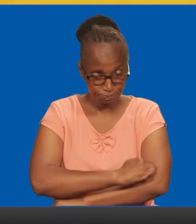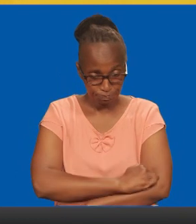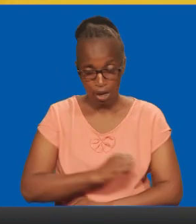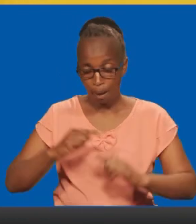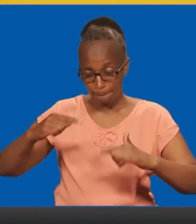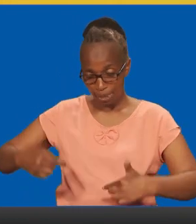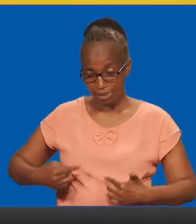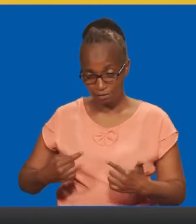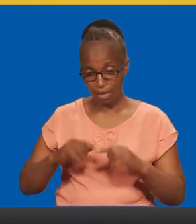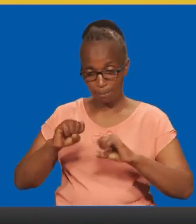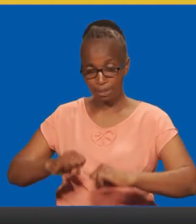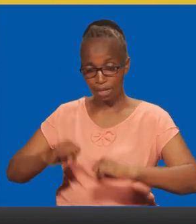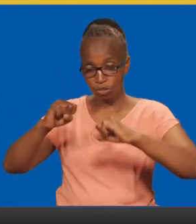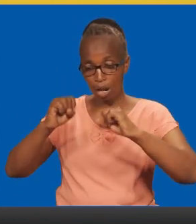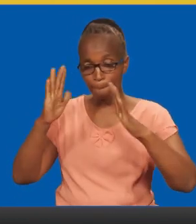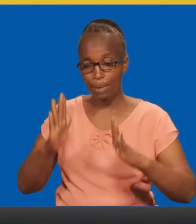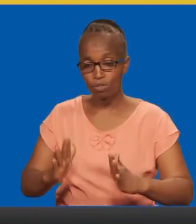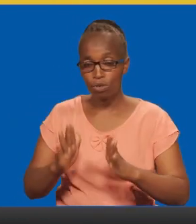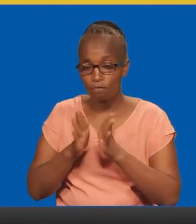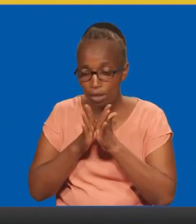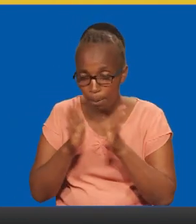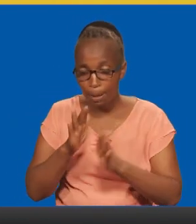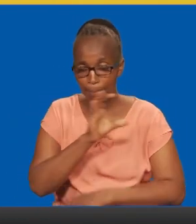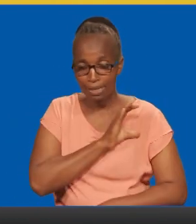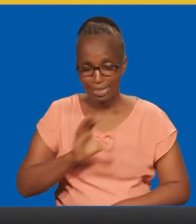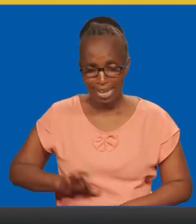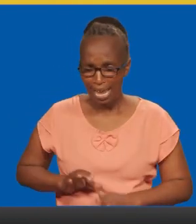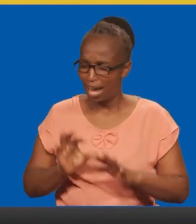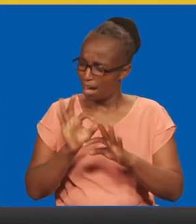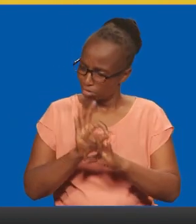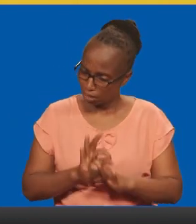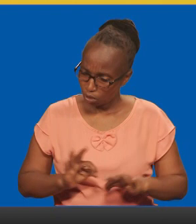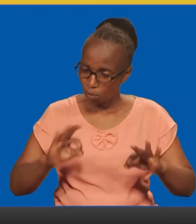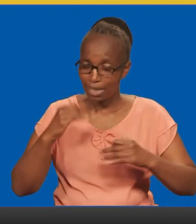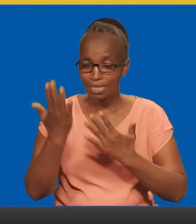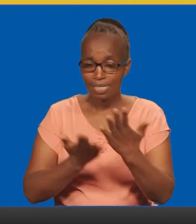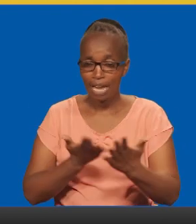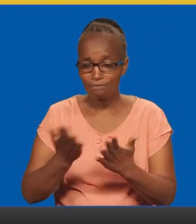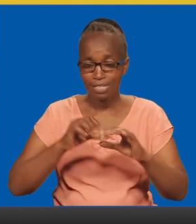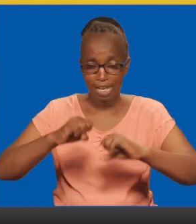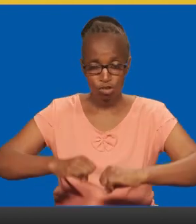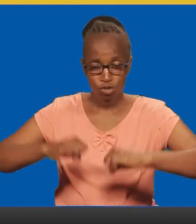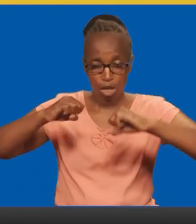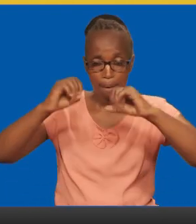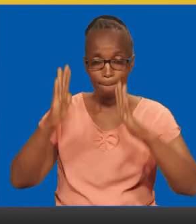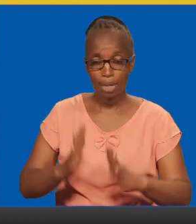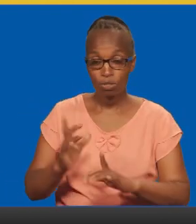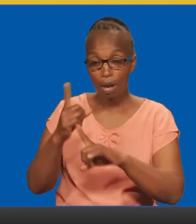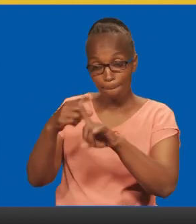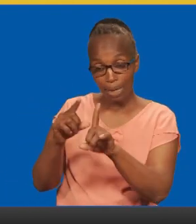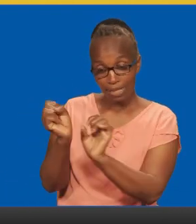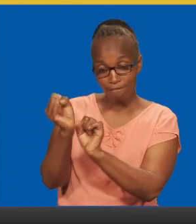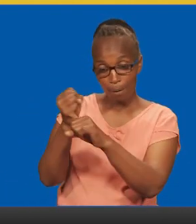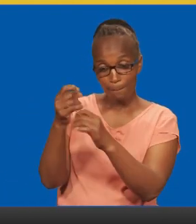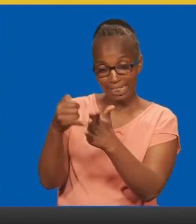very clear. And I'm the chair of the Public Accounts Committee of the Senate, the longest serving chair of the Public Accounts Committee. I have